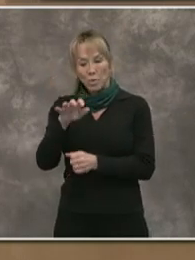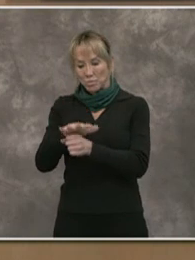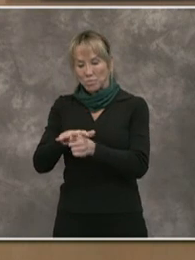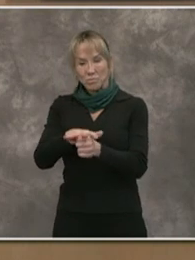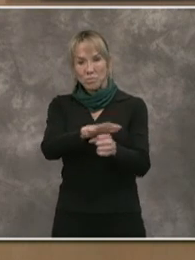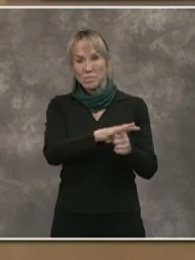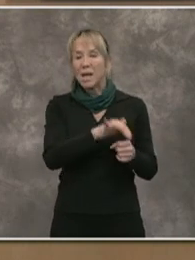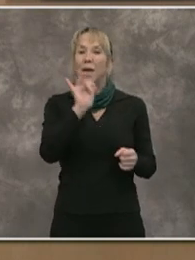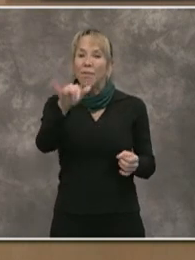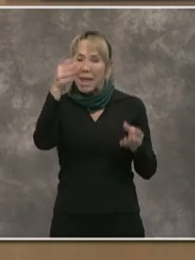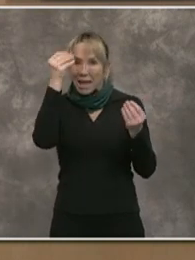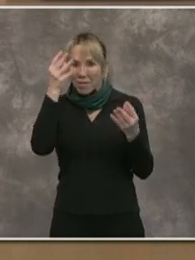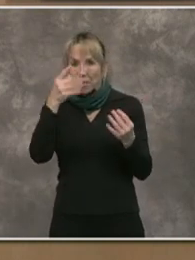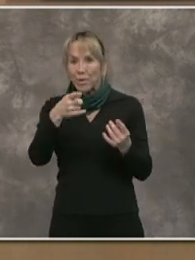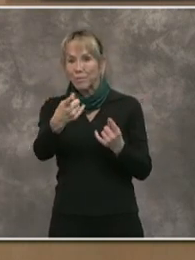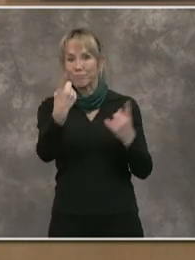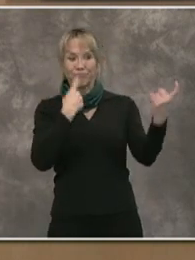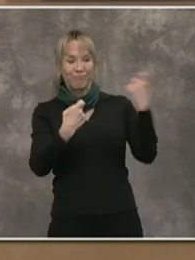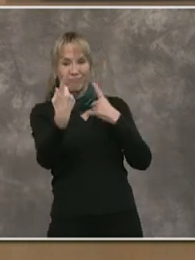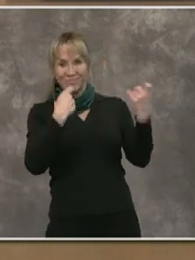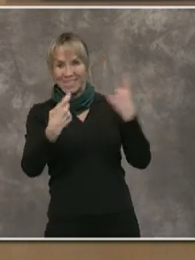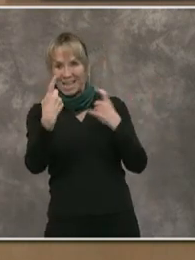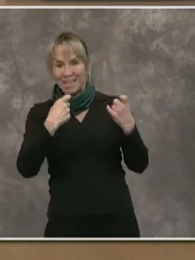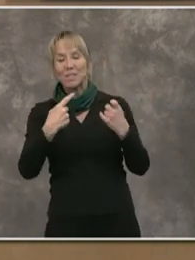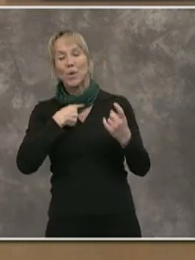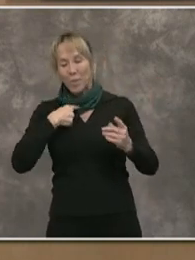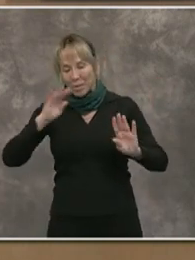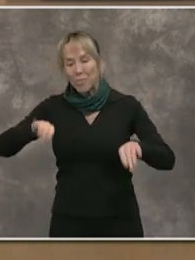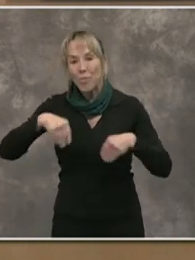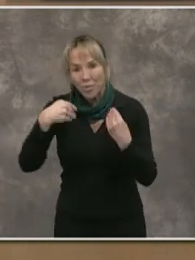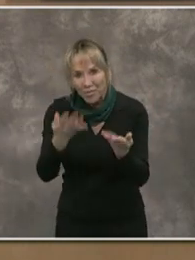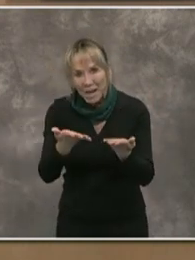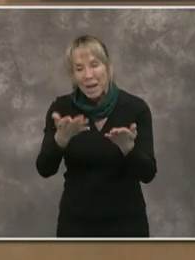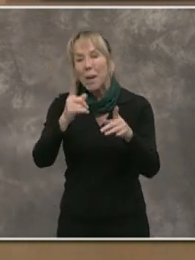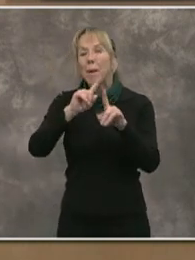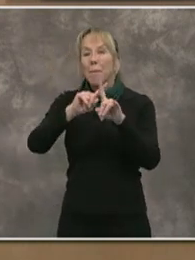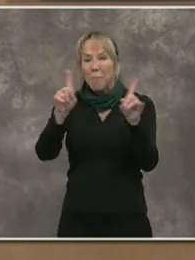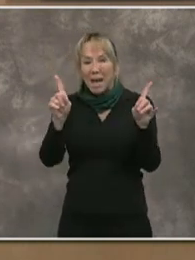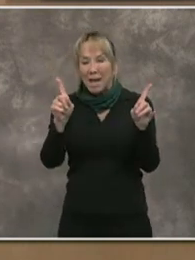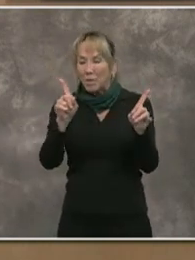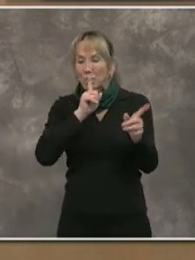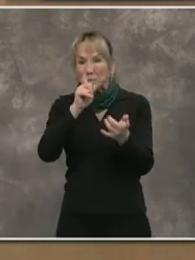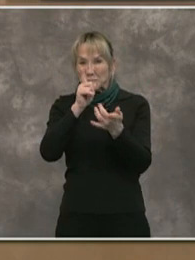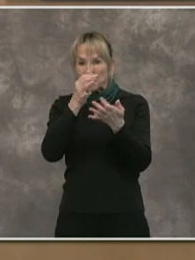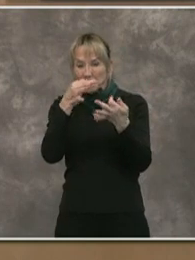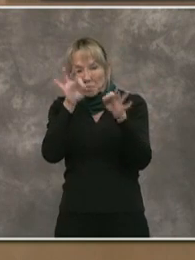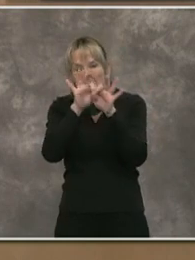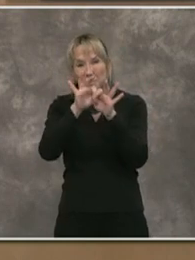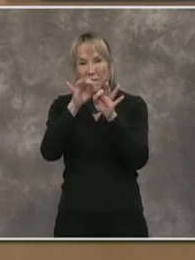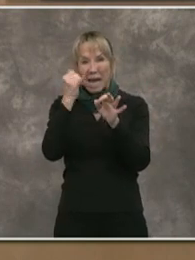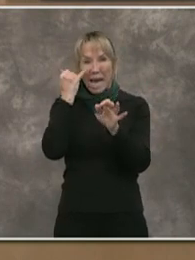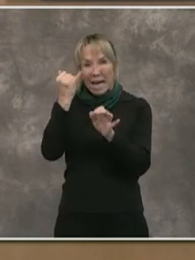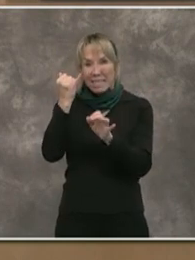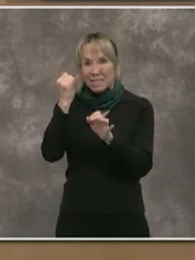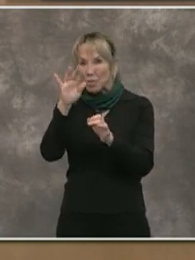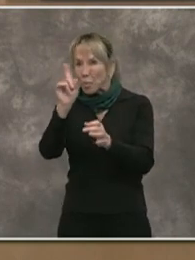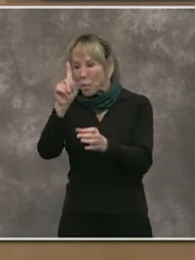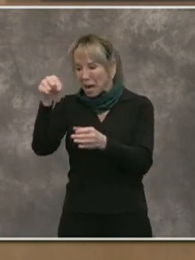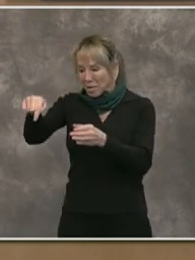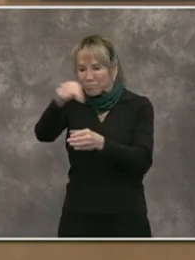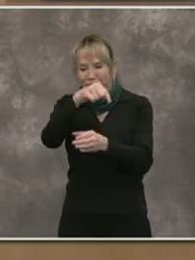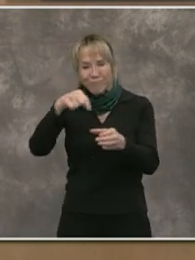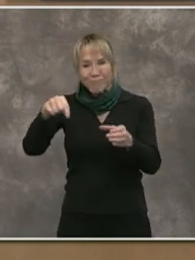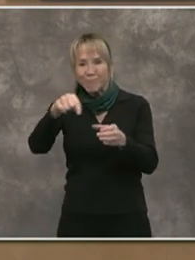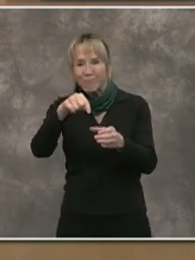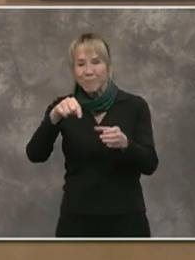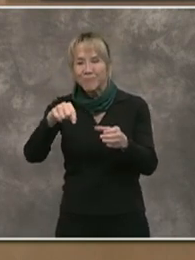code information is something that was asked for, and we provided it. It provides some idea of the distribution of where individuals are in the county and